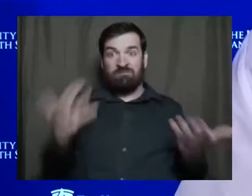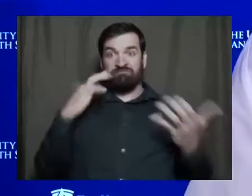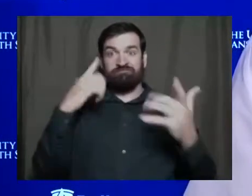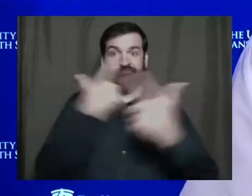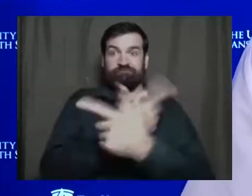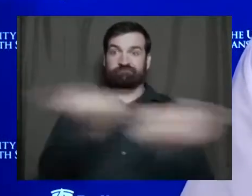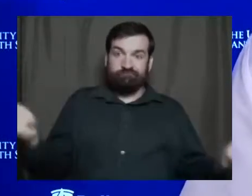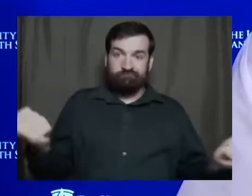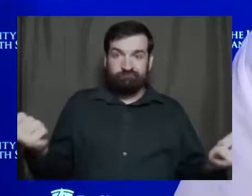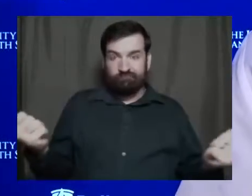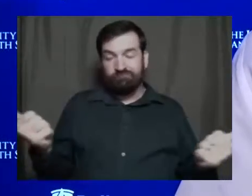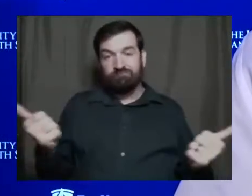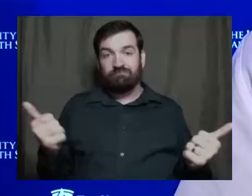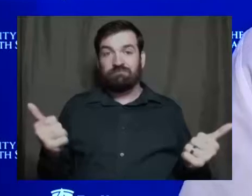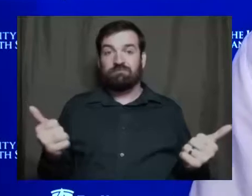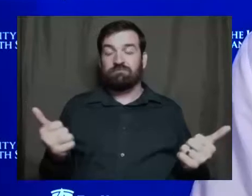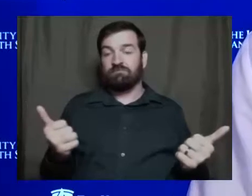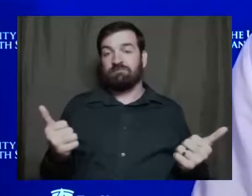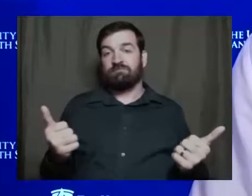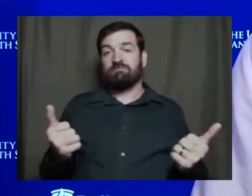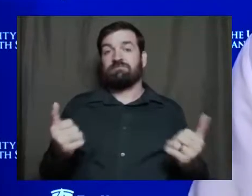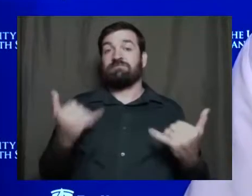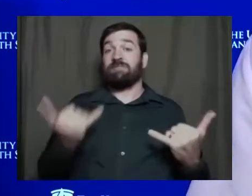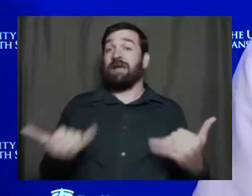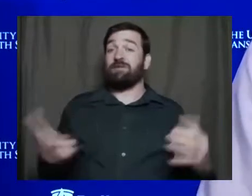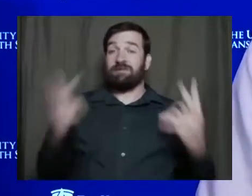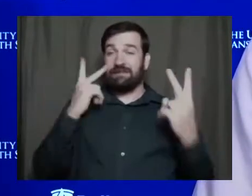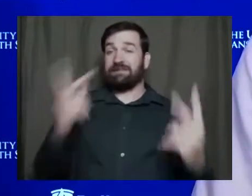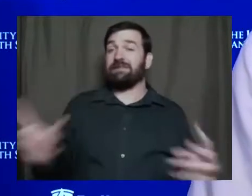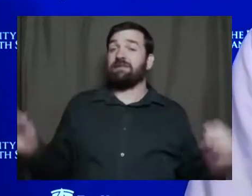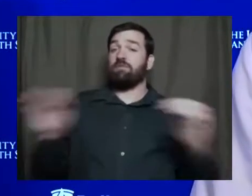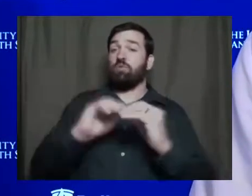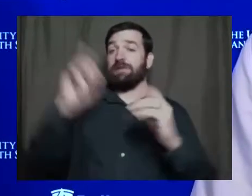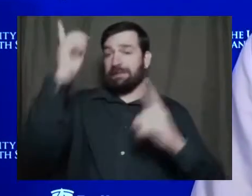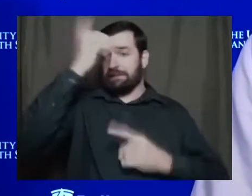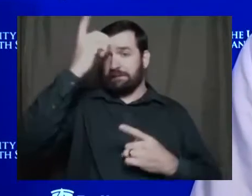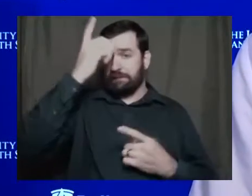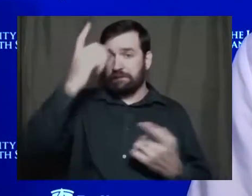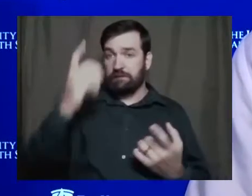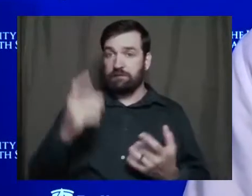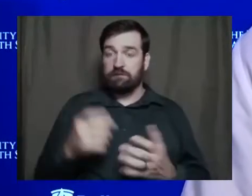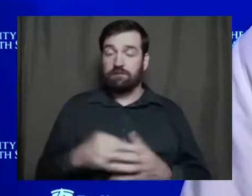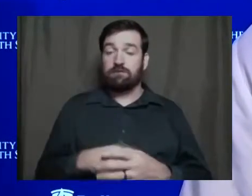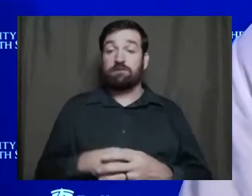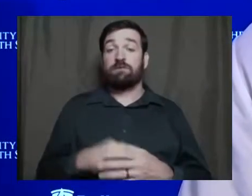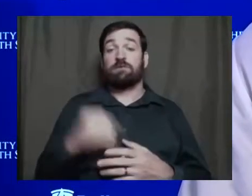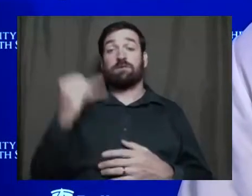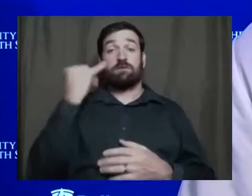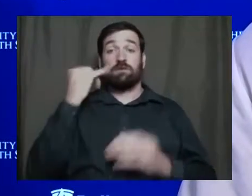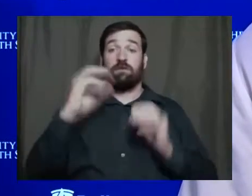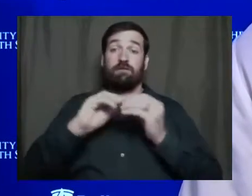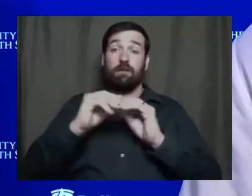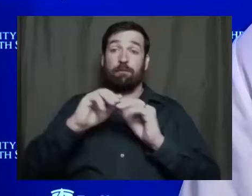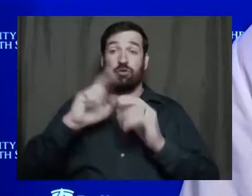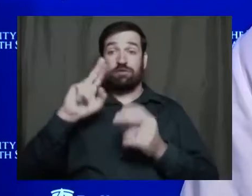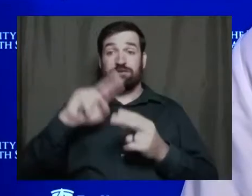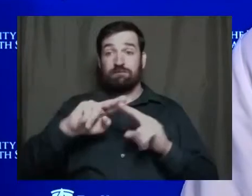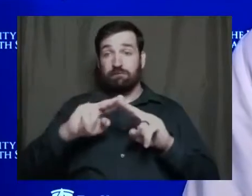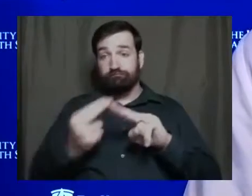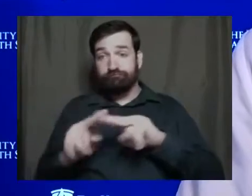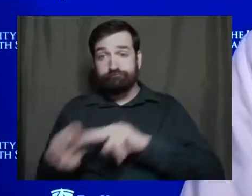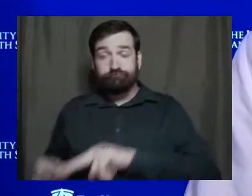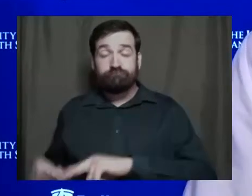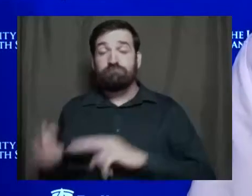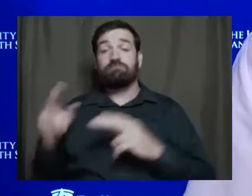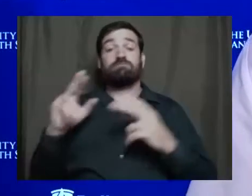courting more disease in general, and with that, even if those numbers are low of people going to the hospital, or those percentages,